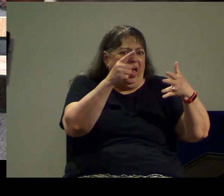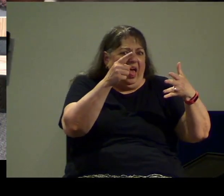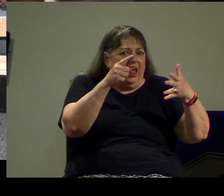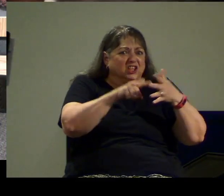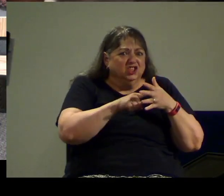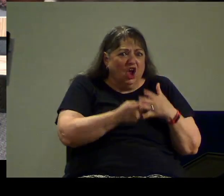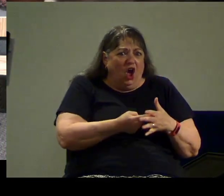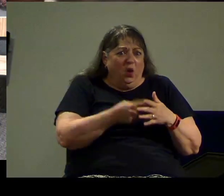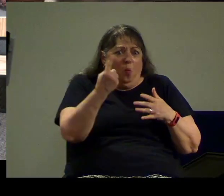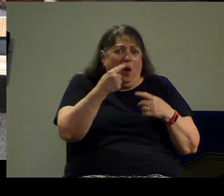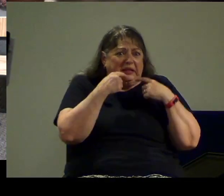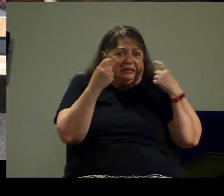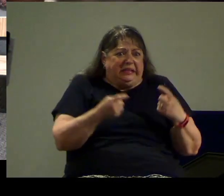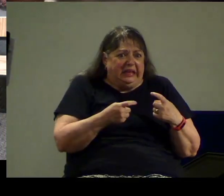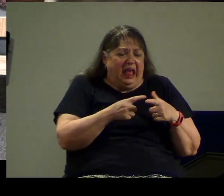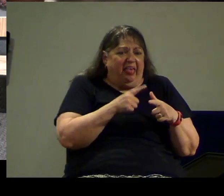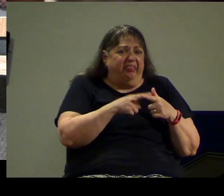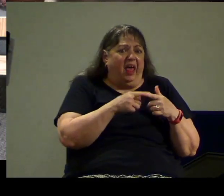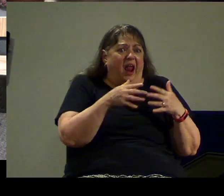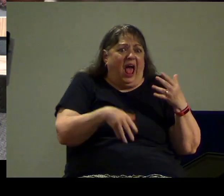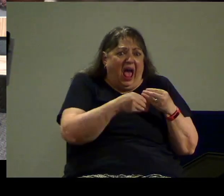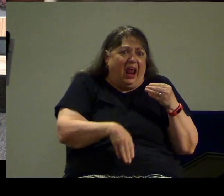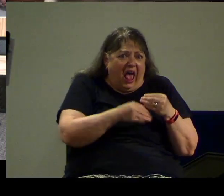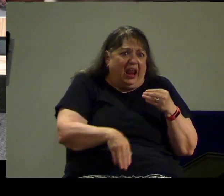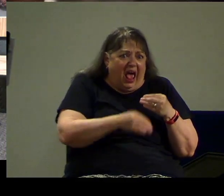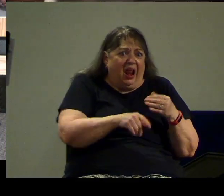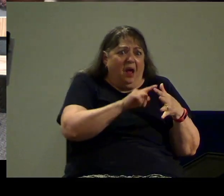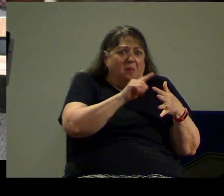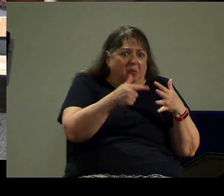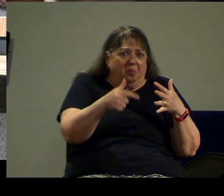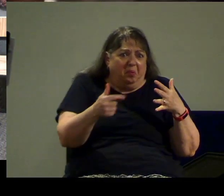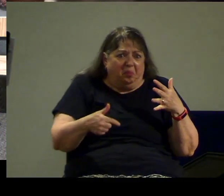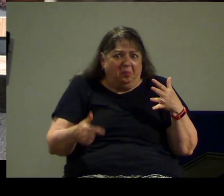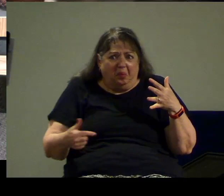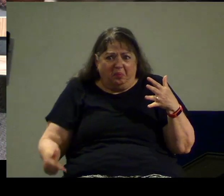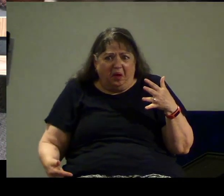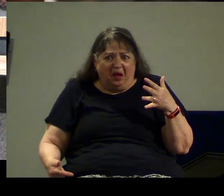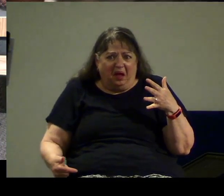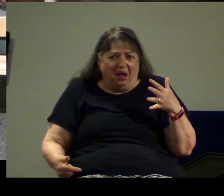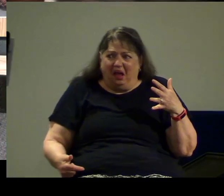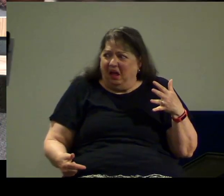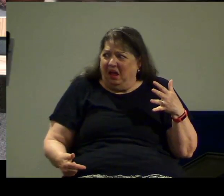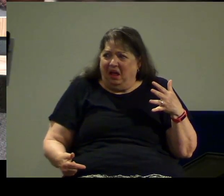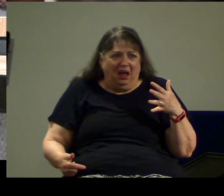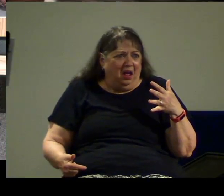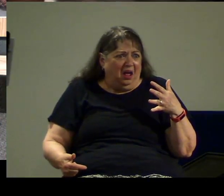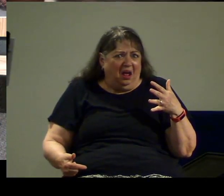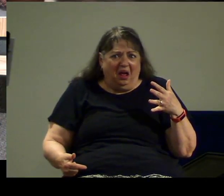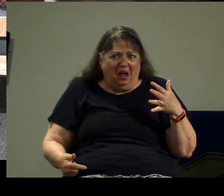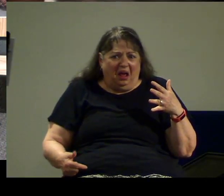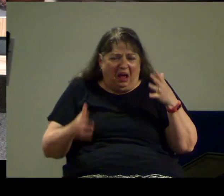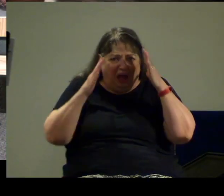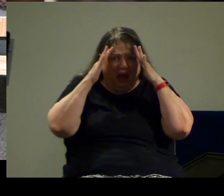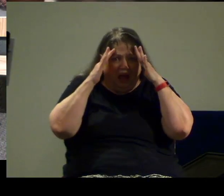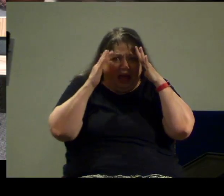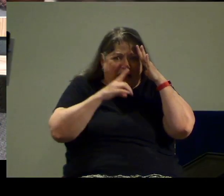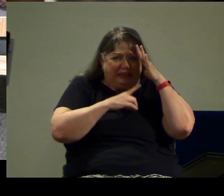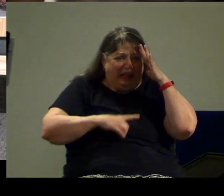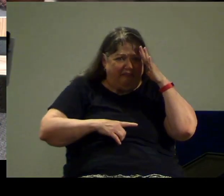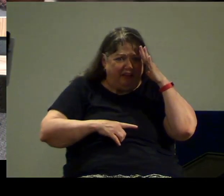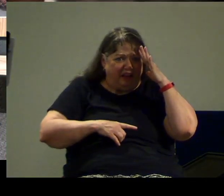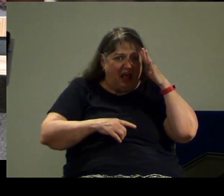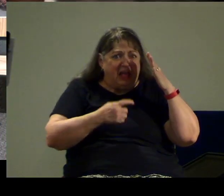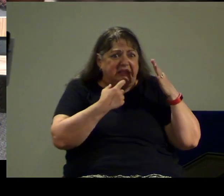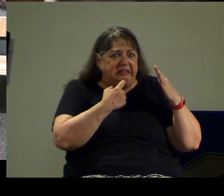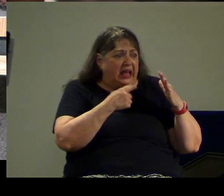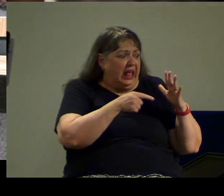consequences. Now David couldn't undo that stuff. He couldn't bring Uriah back to life. He couldn't